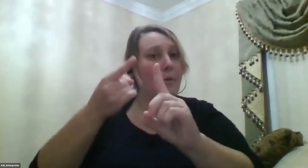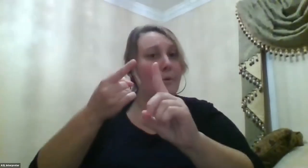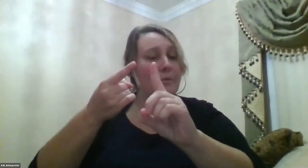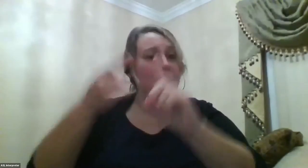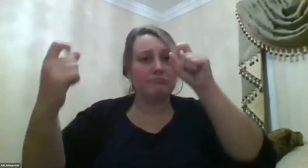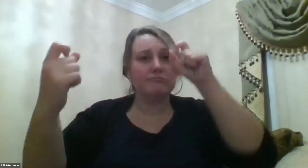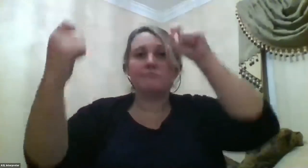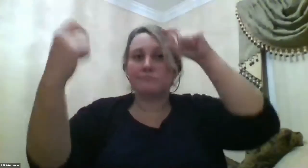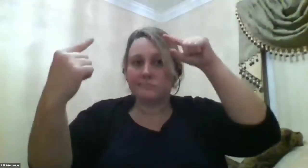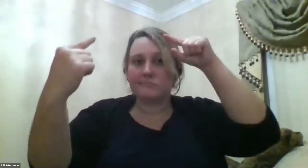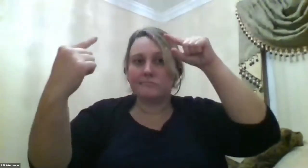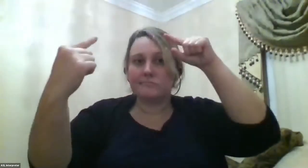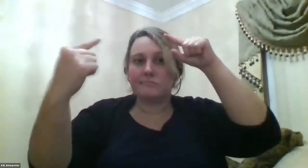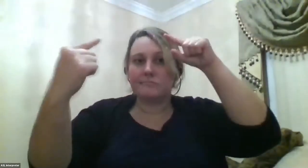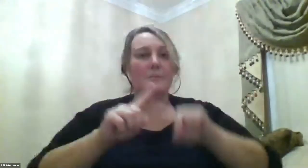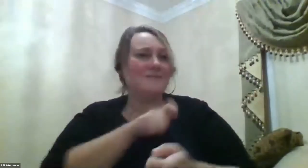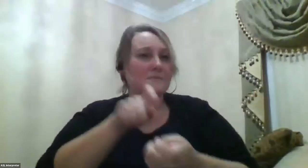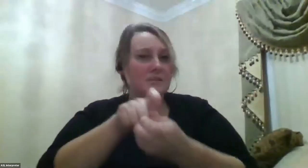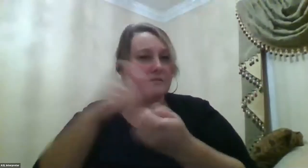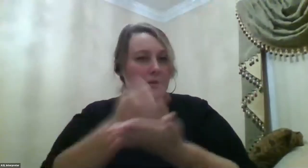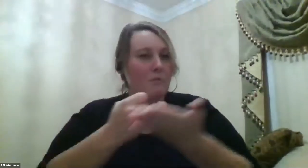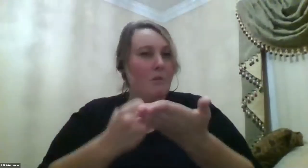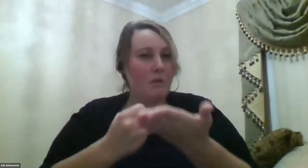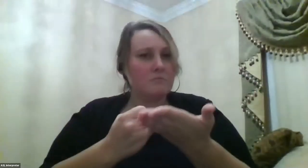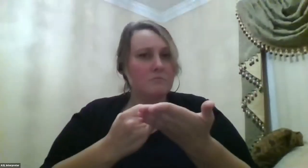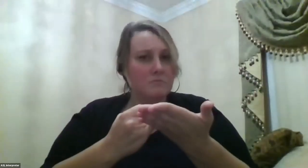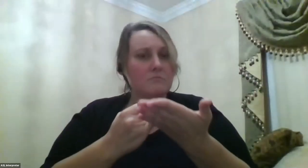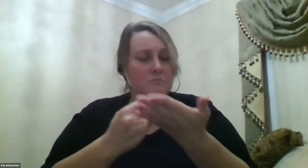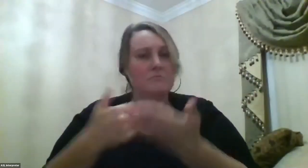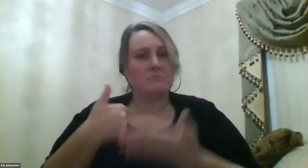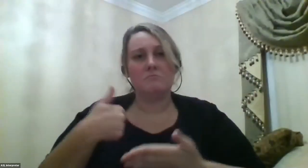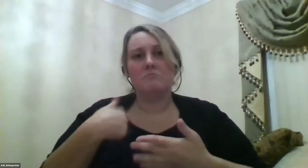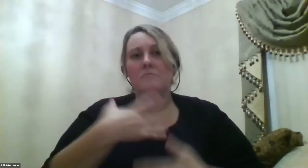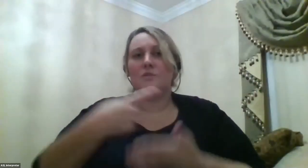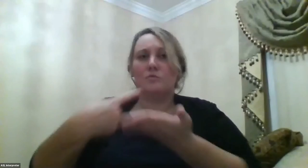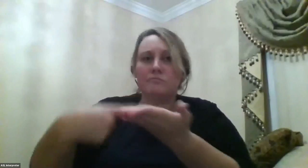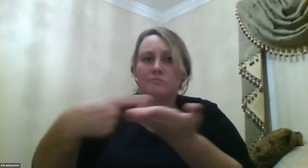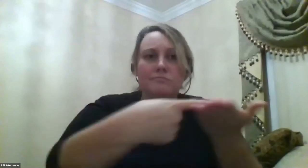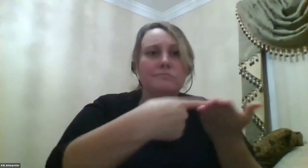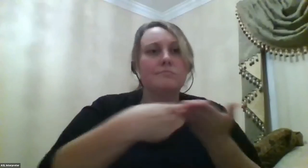time around September 11th, it was also about being in conversation with lawyers and, um,